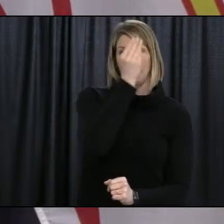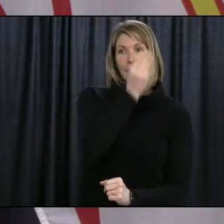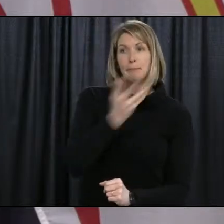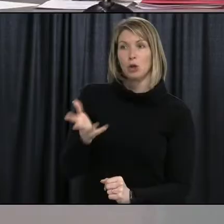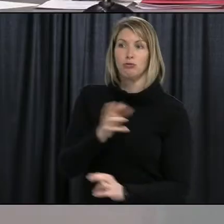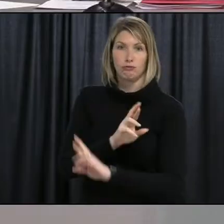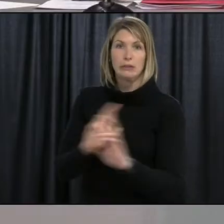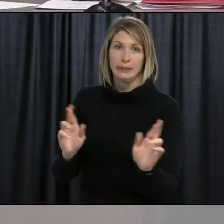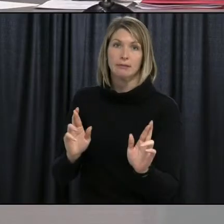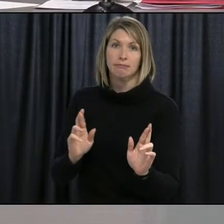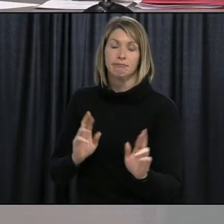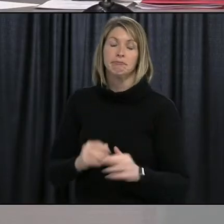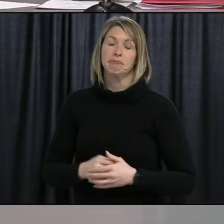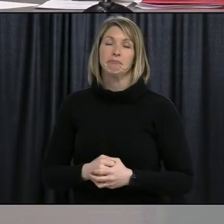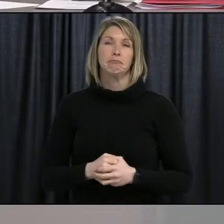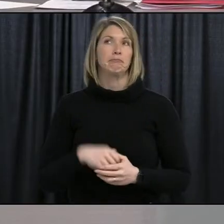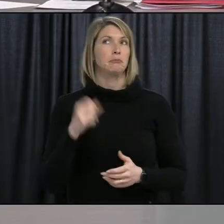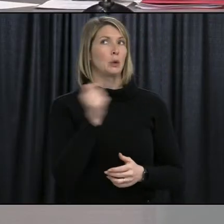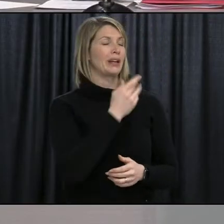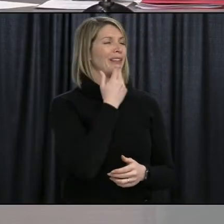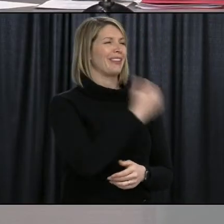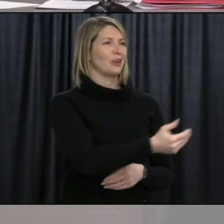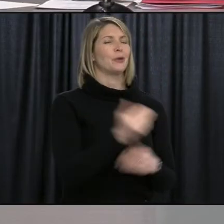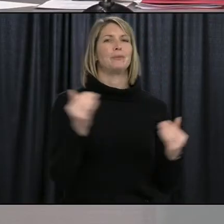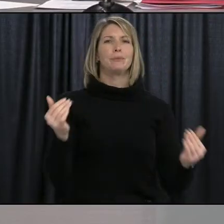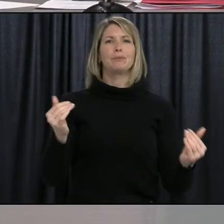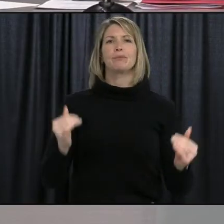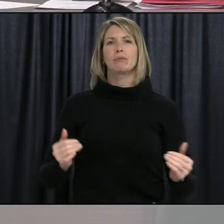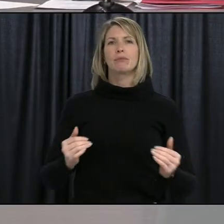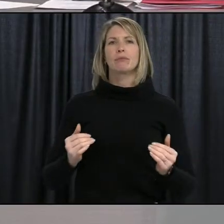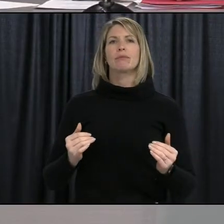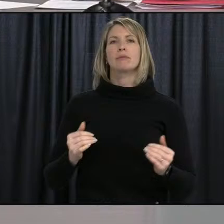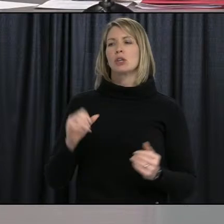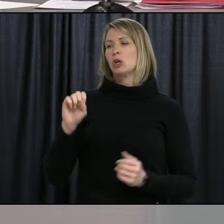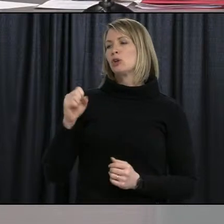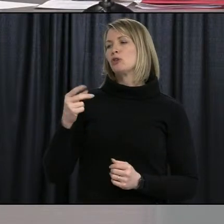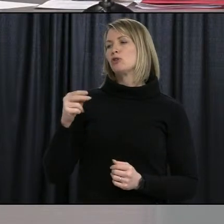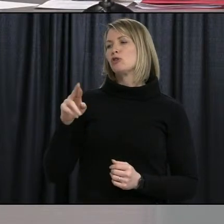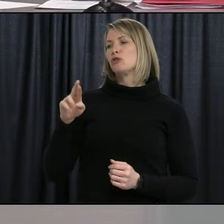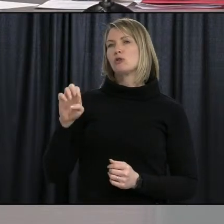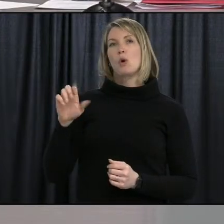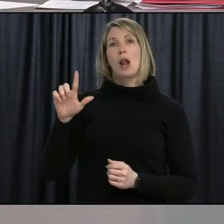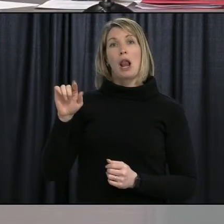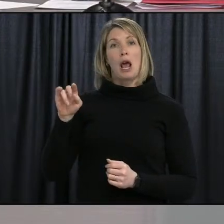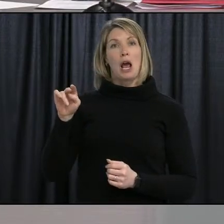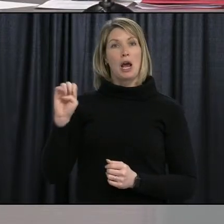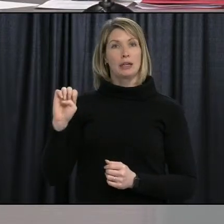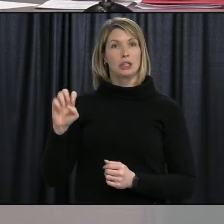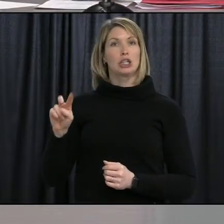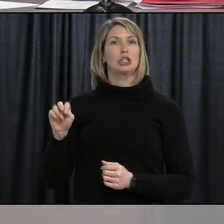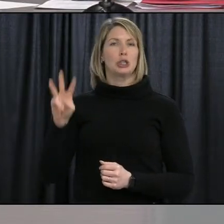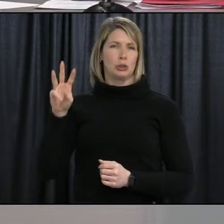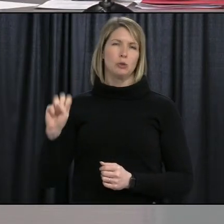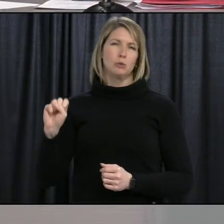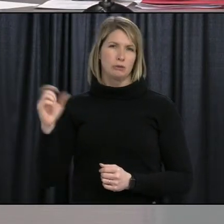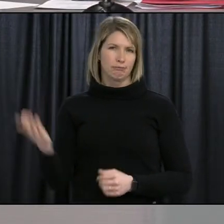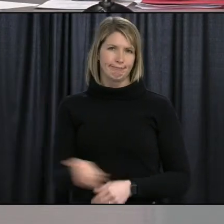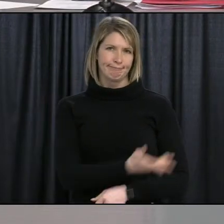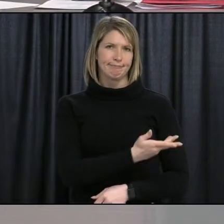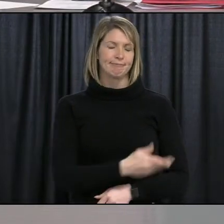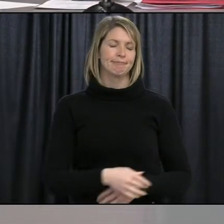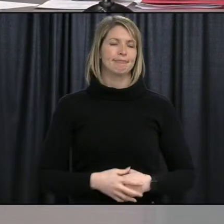Thank you. Our next questions are from Roger Bill with the Shoreline News. Please go ahead.